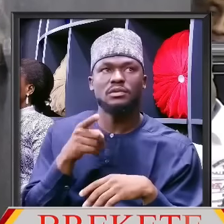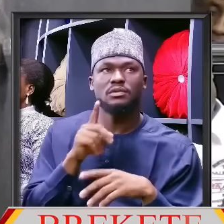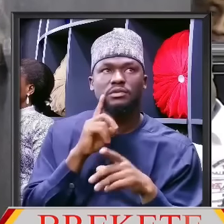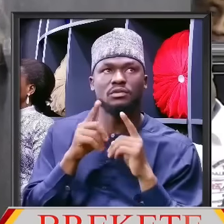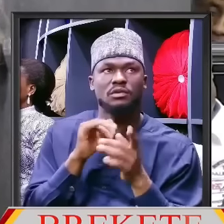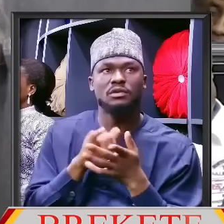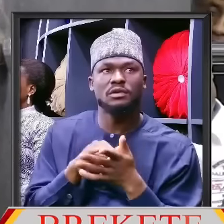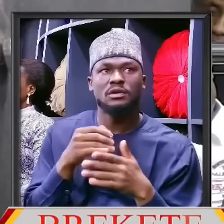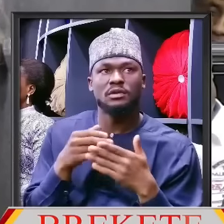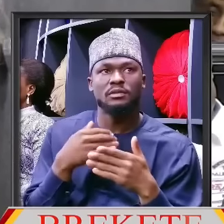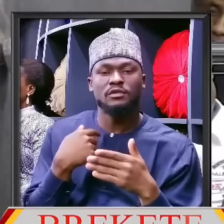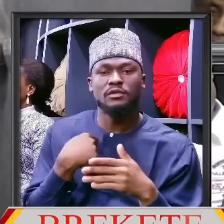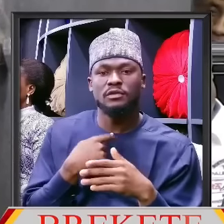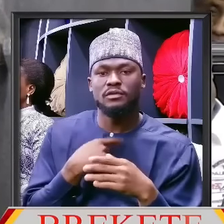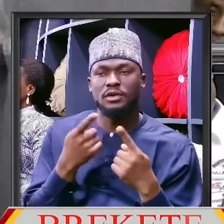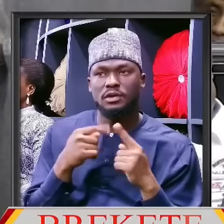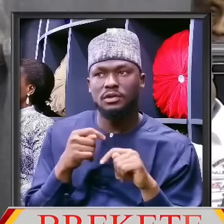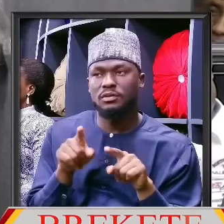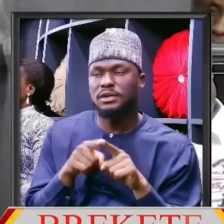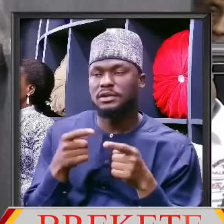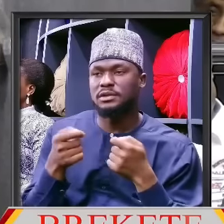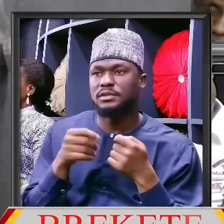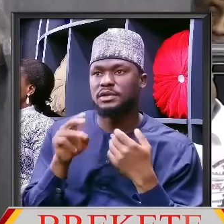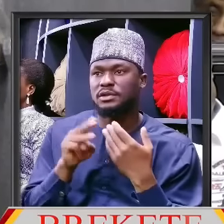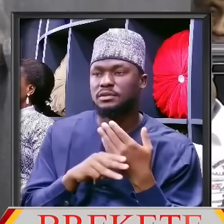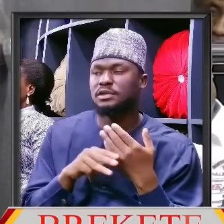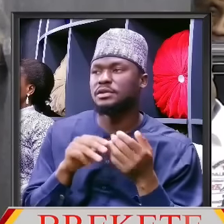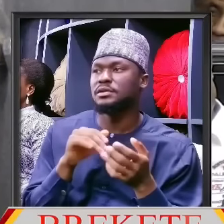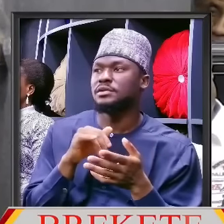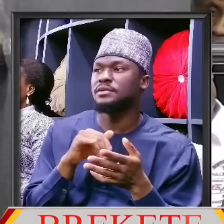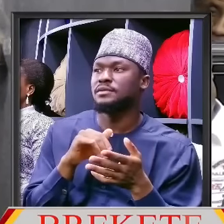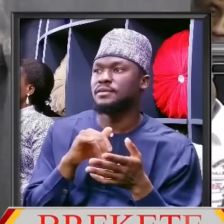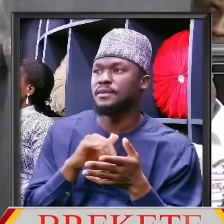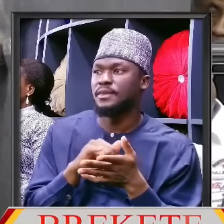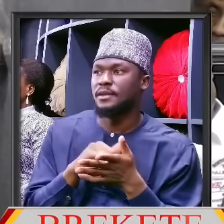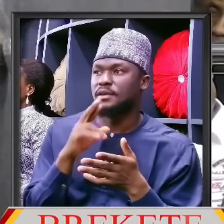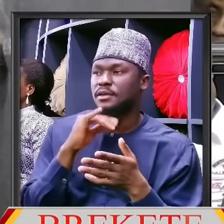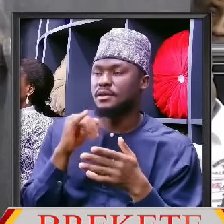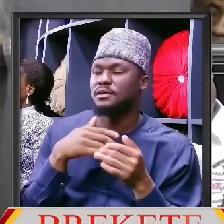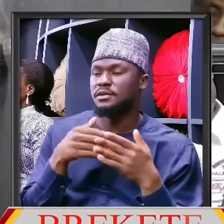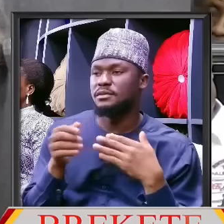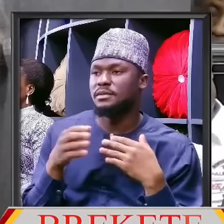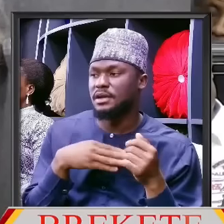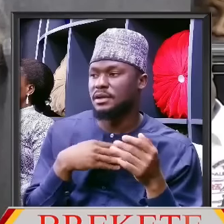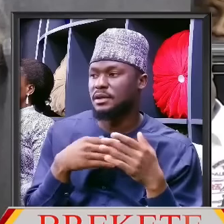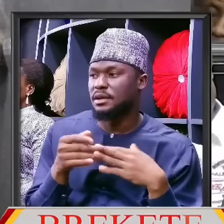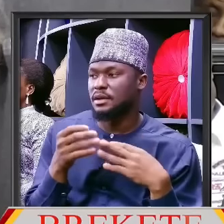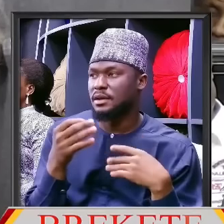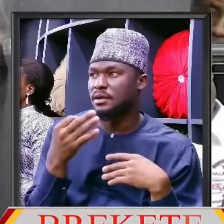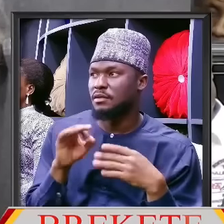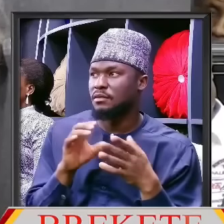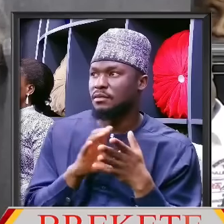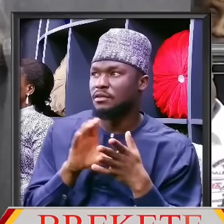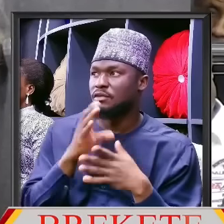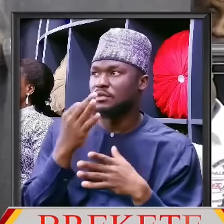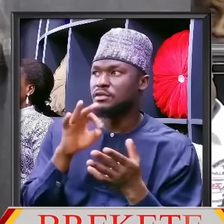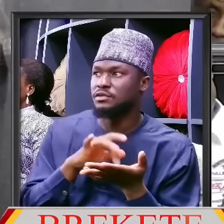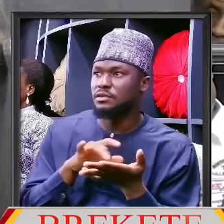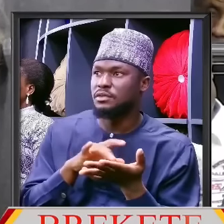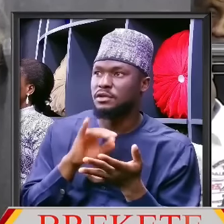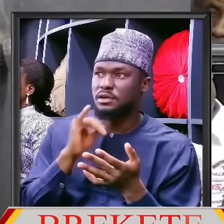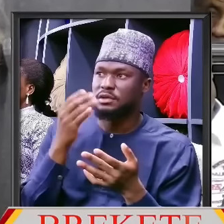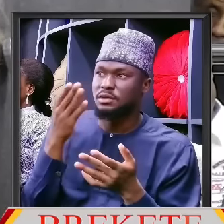say, yes, before we come as management, say, issue of College of Medicine on the